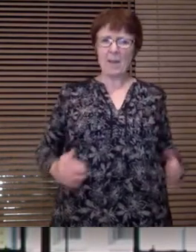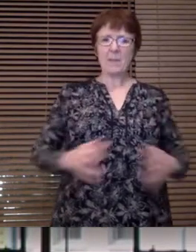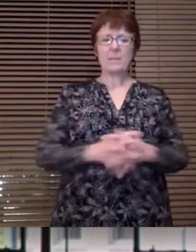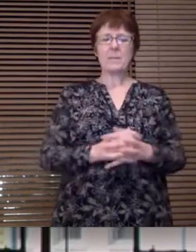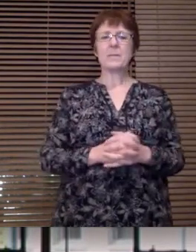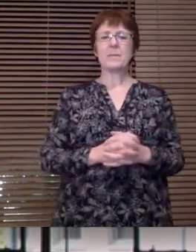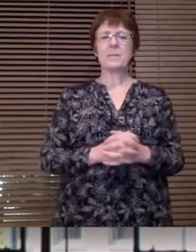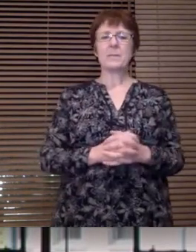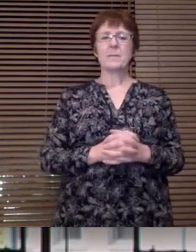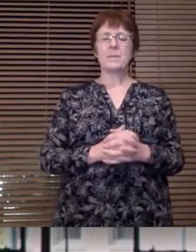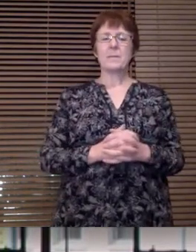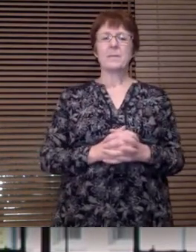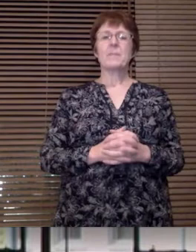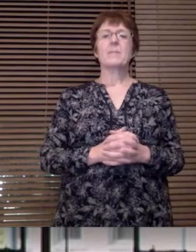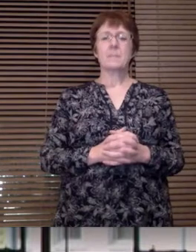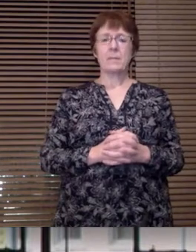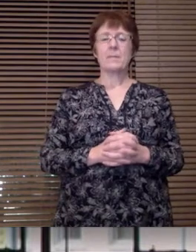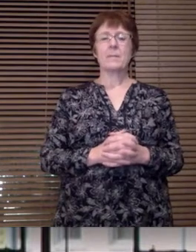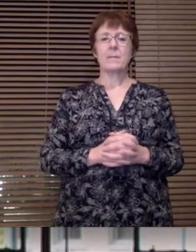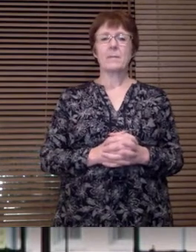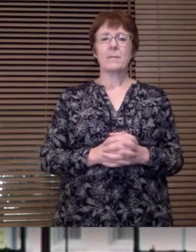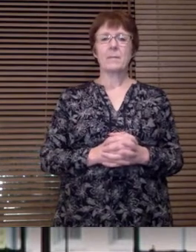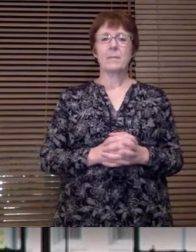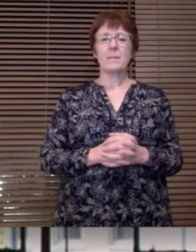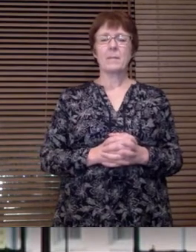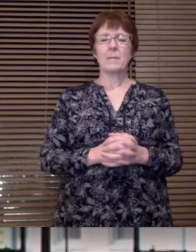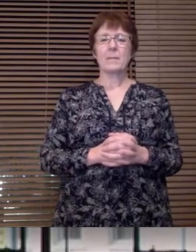as you can. Squeeze.